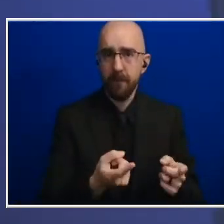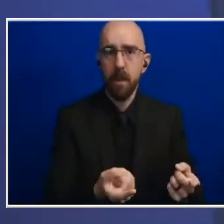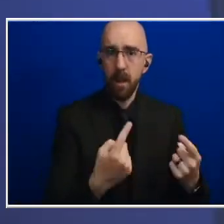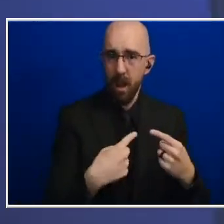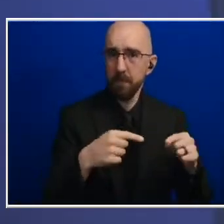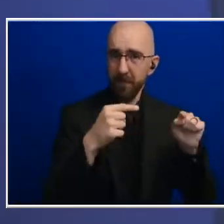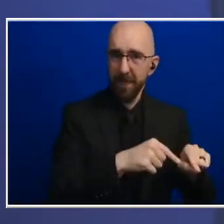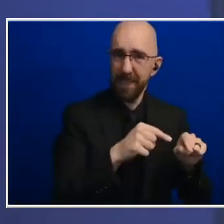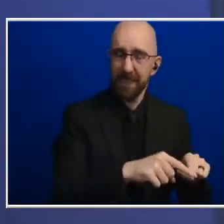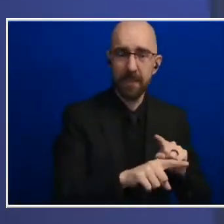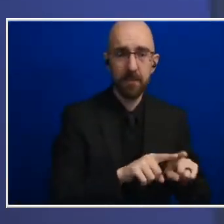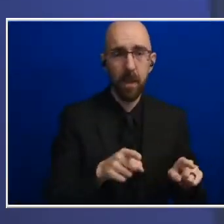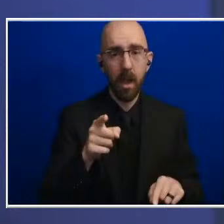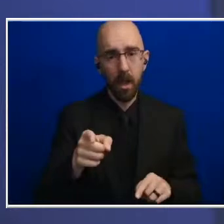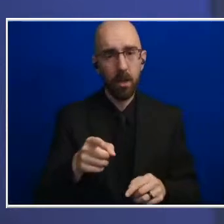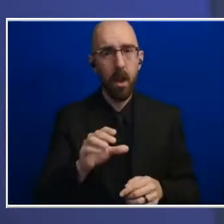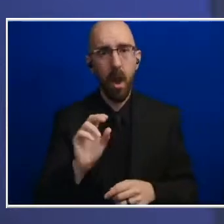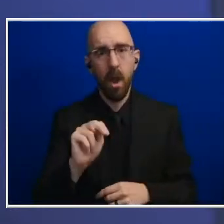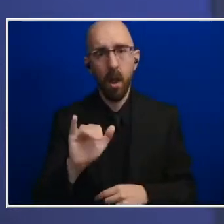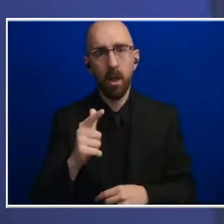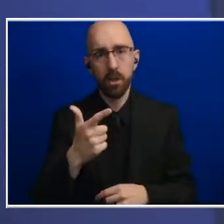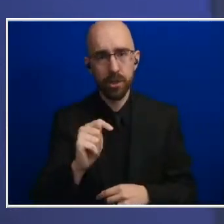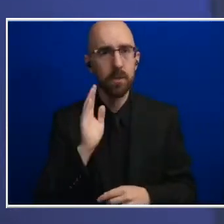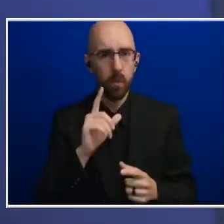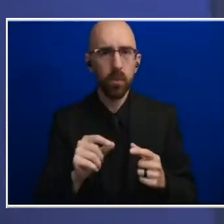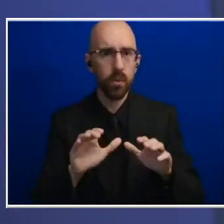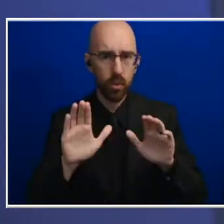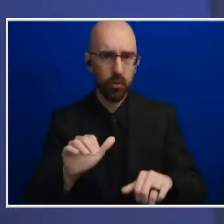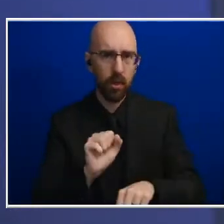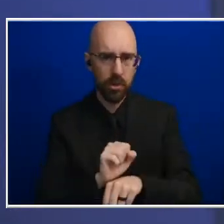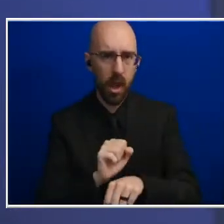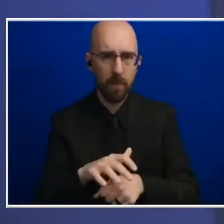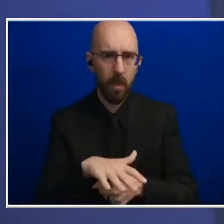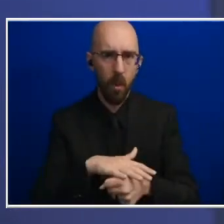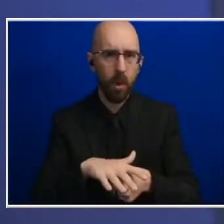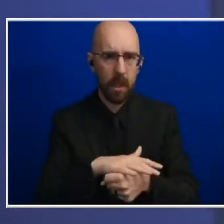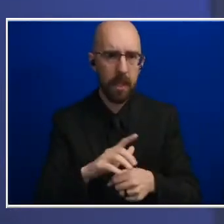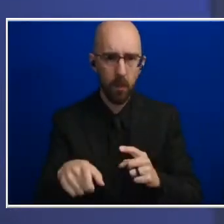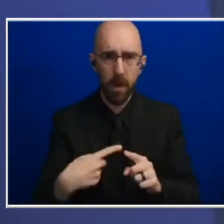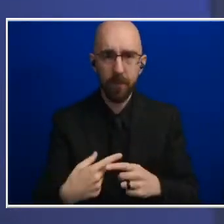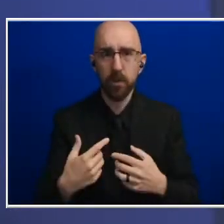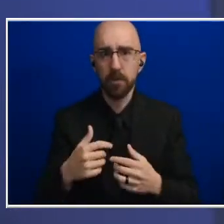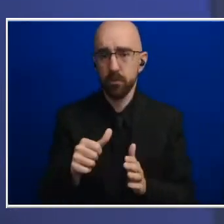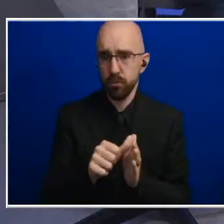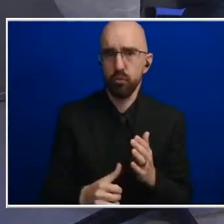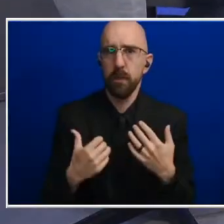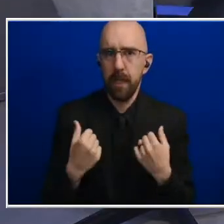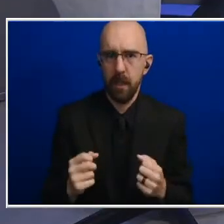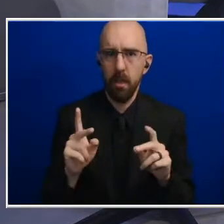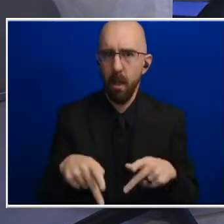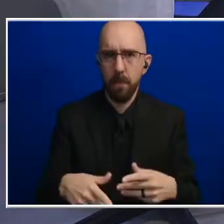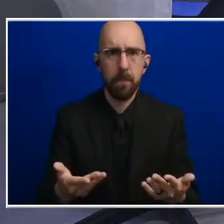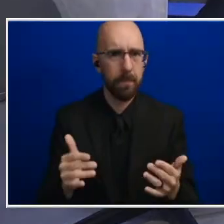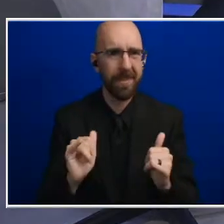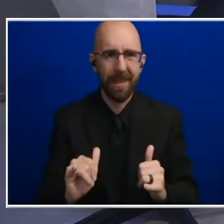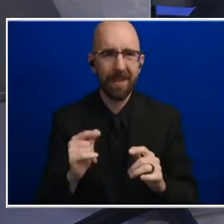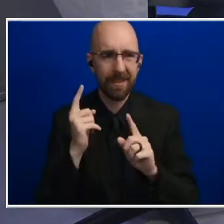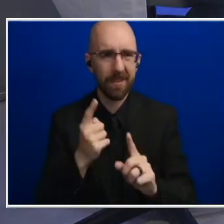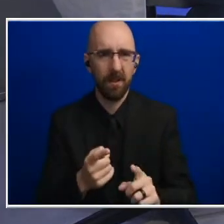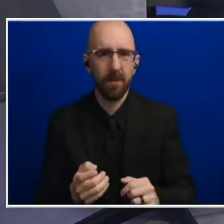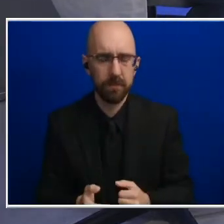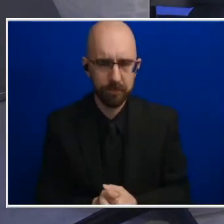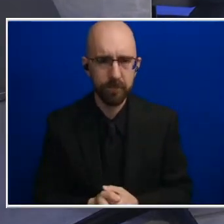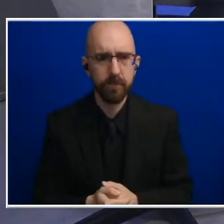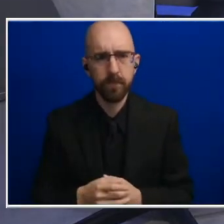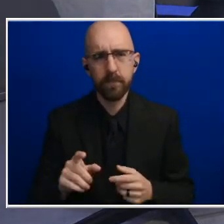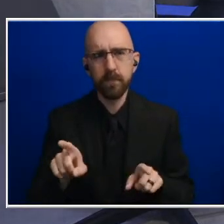medical oncologist and he's going to do a great job locally for you once you're healed up from surgery. That's the ideal. Great. Can you also tell us a little bit about